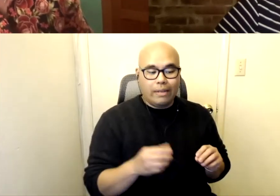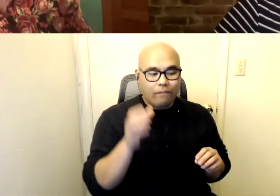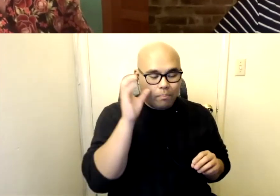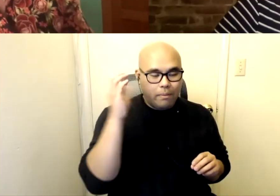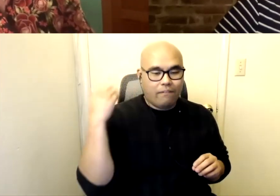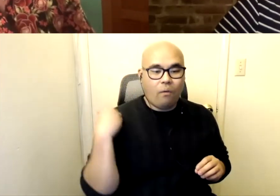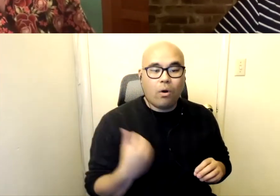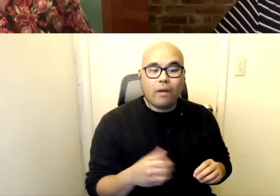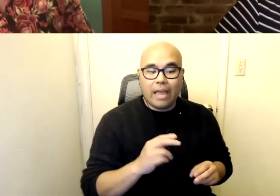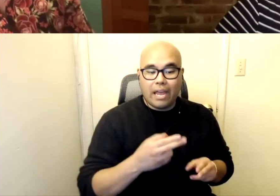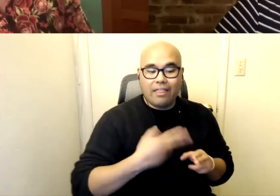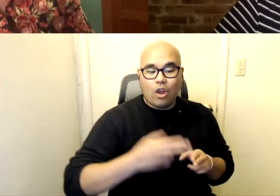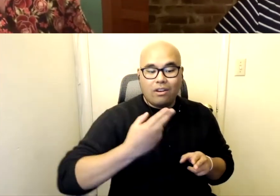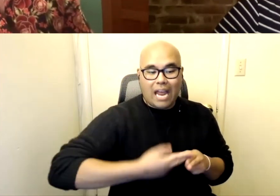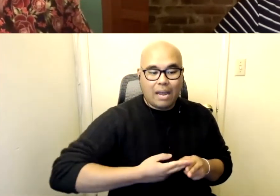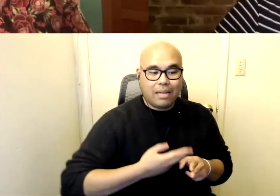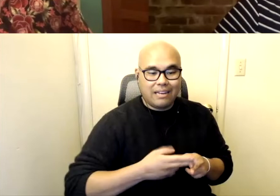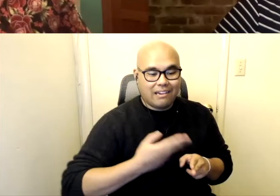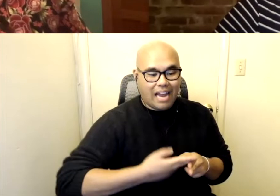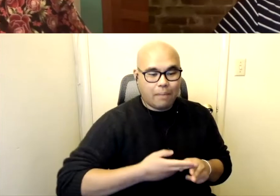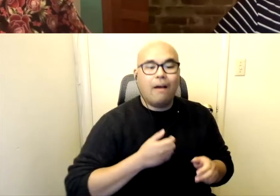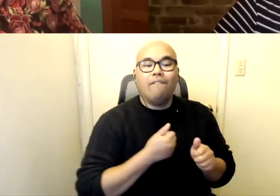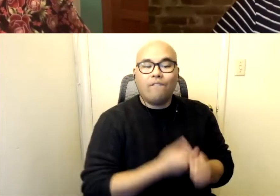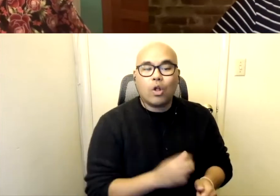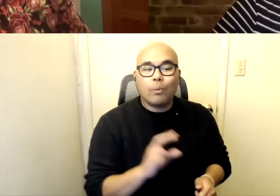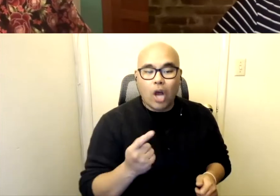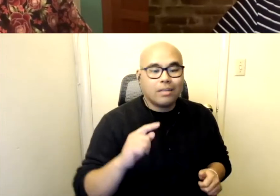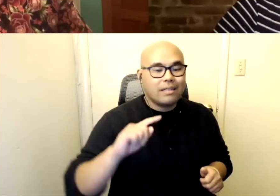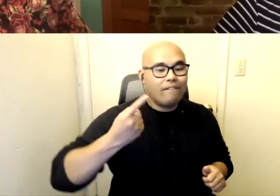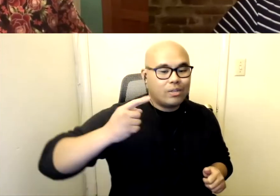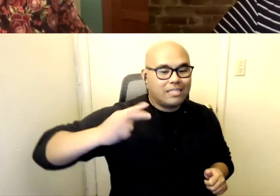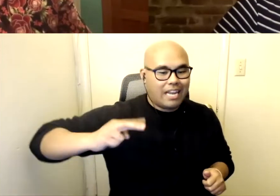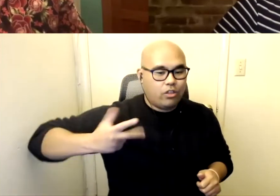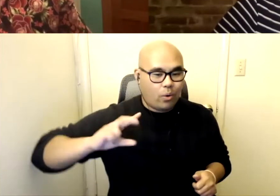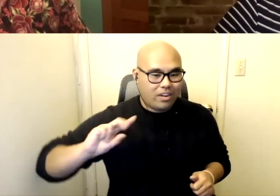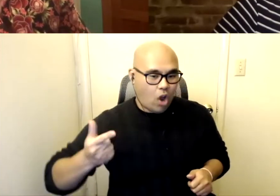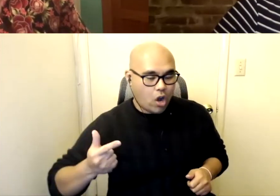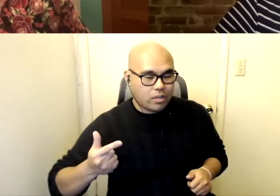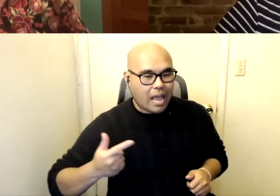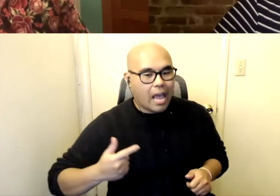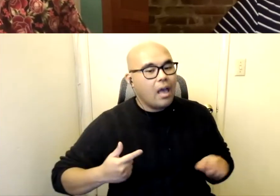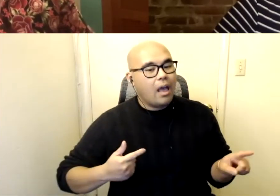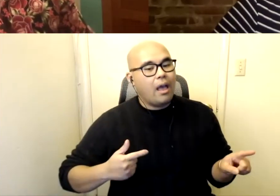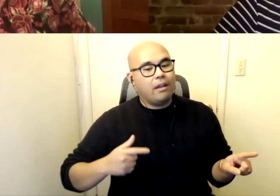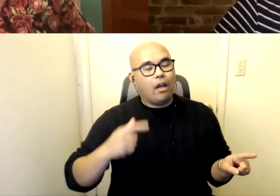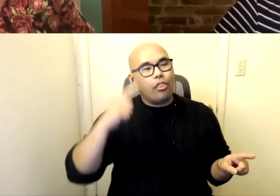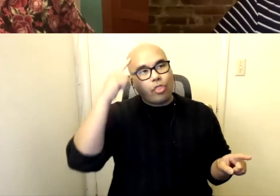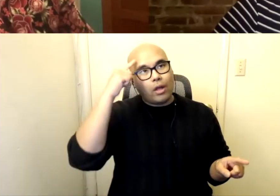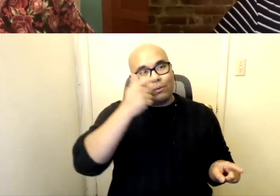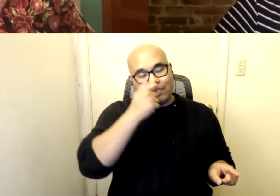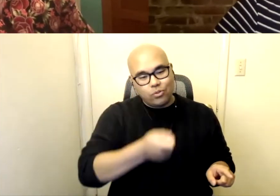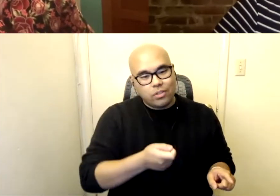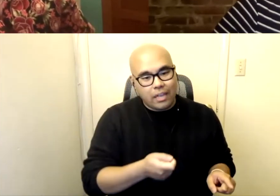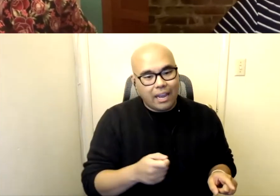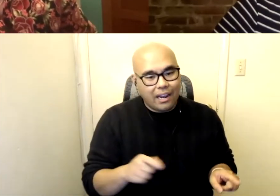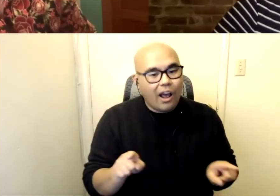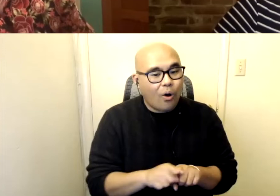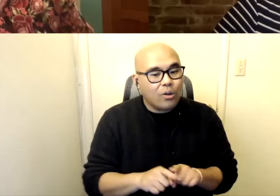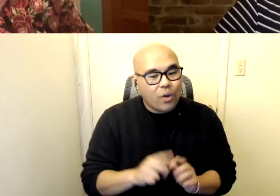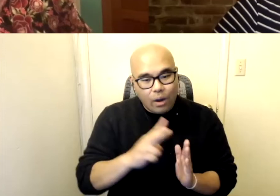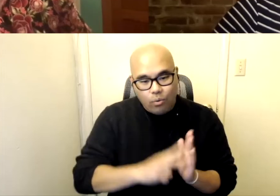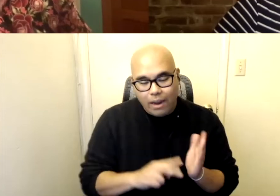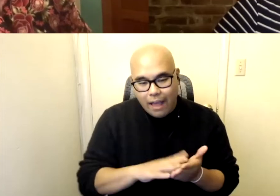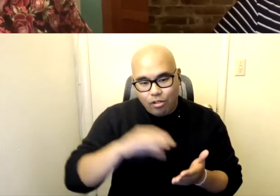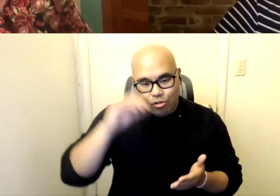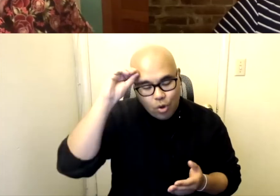after dogs. So big dog, second dog, third dog, etc. And he thought that was interesting. And I also read and